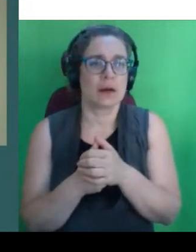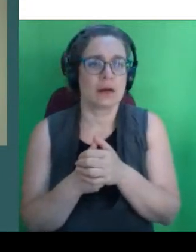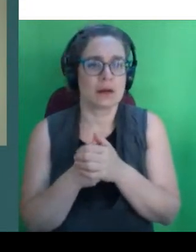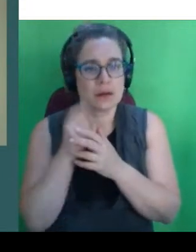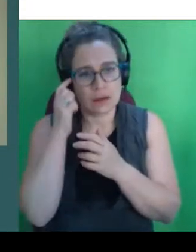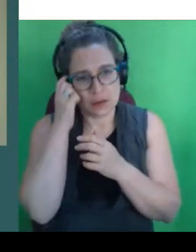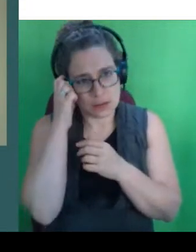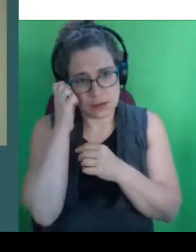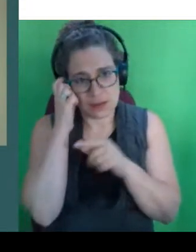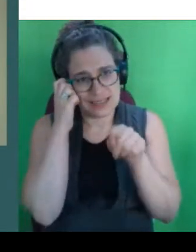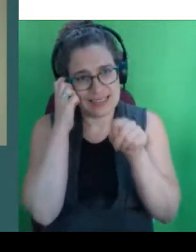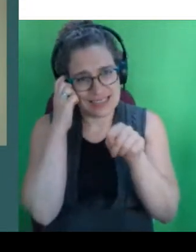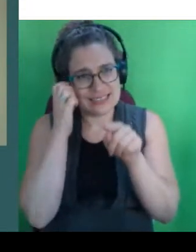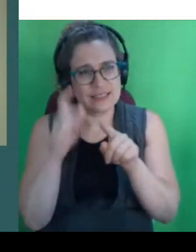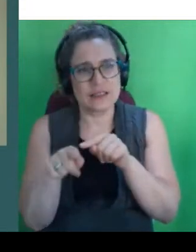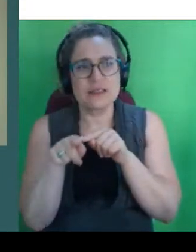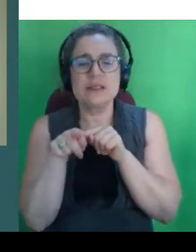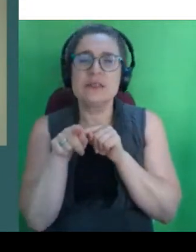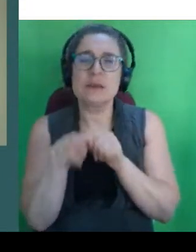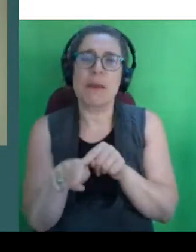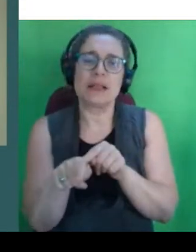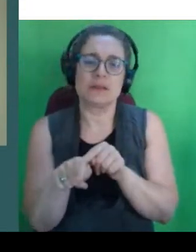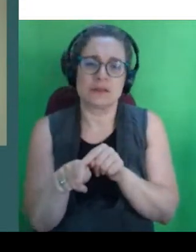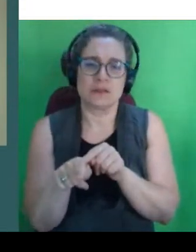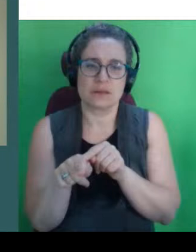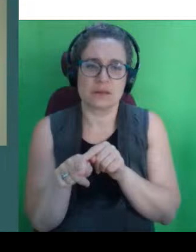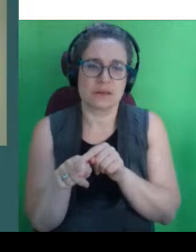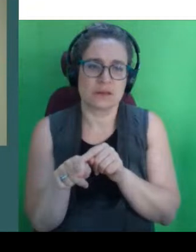depend on